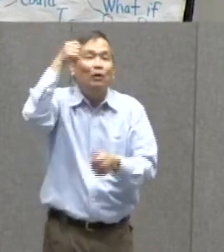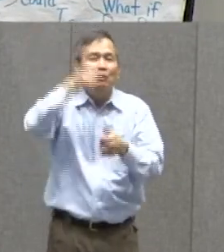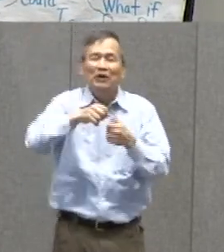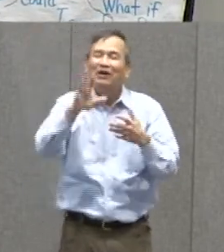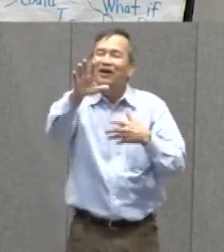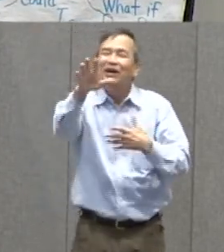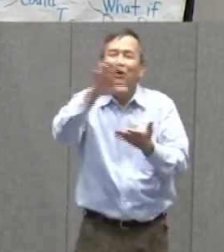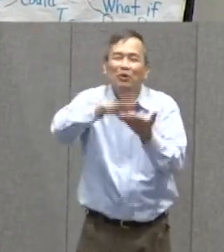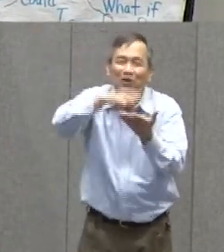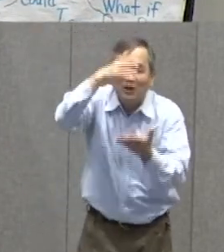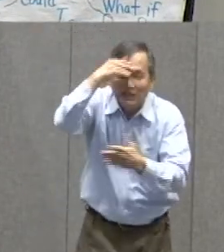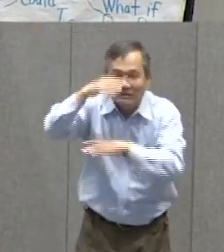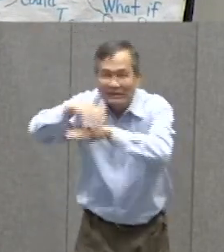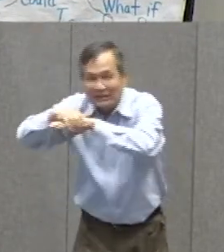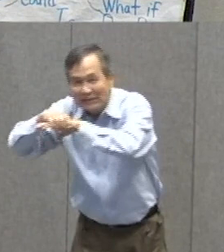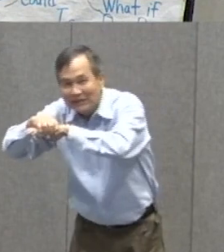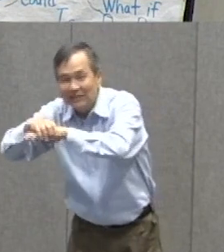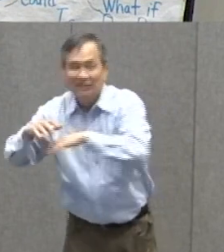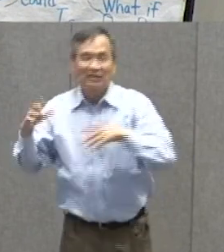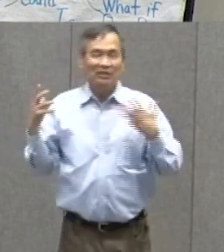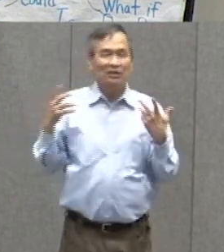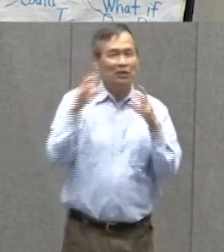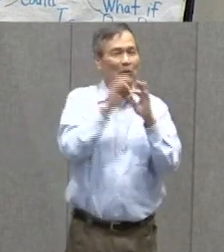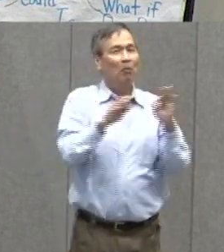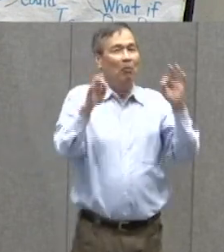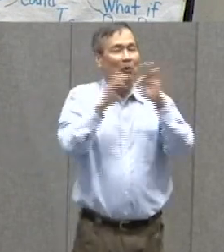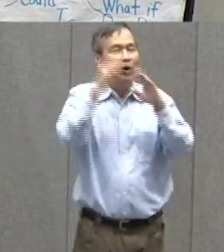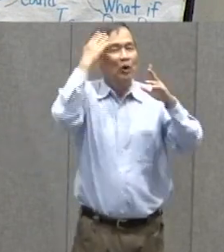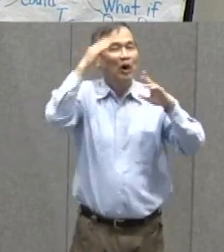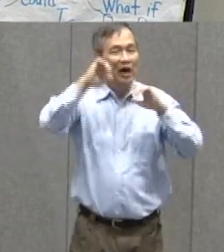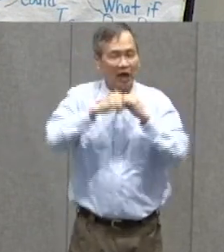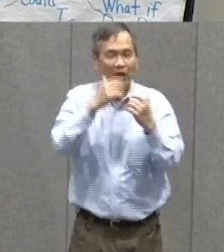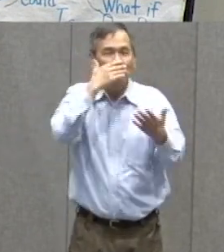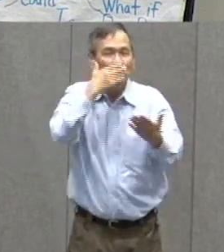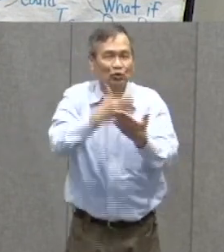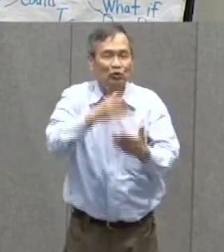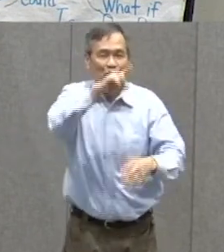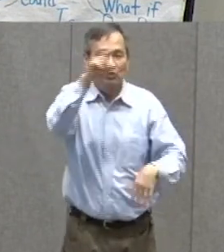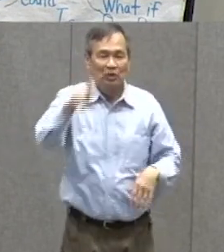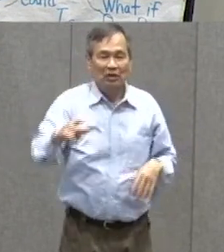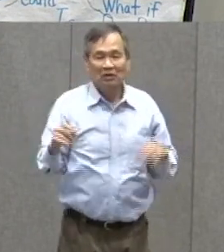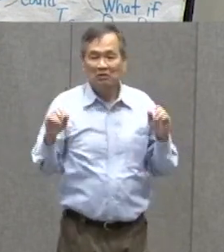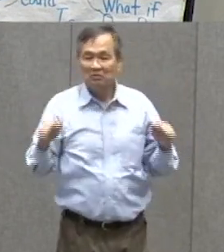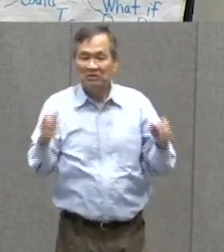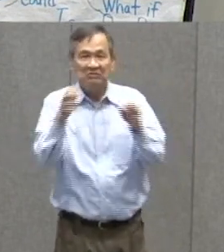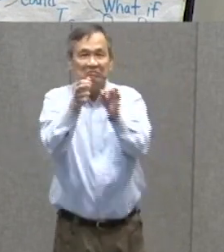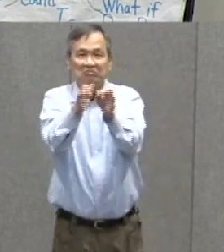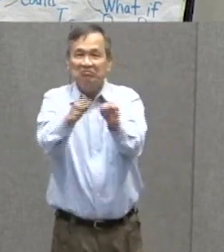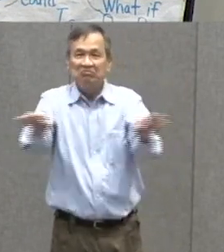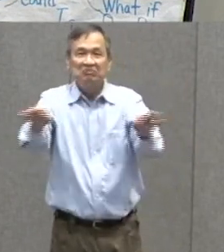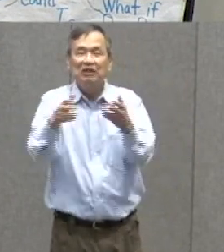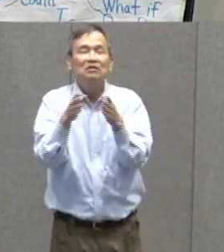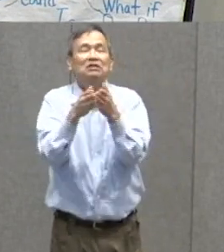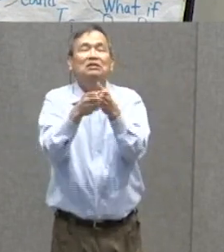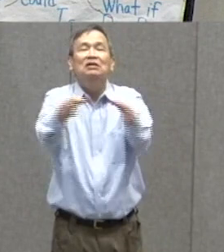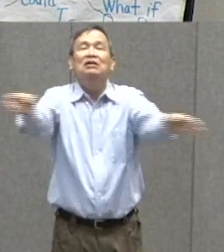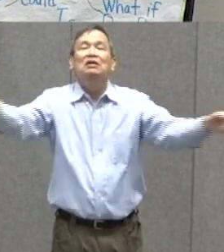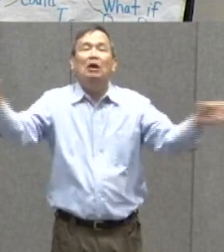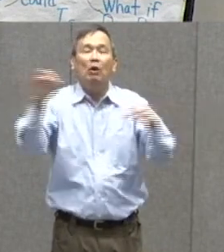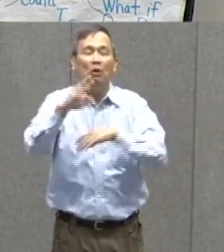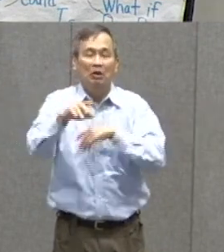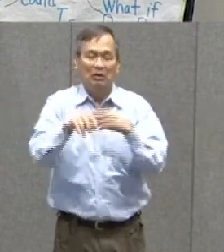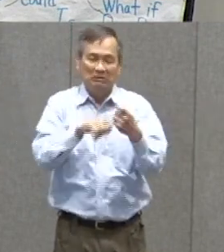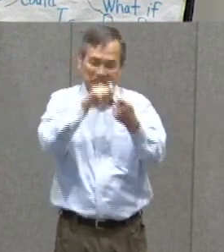English? Why is it important to be able to develop questions? You can develop very general questions or very detailed questions or very